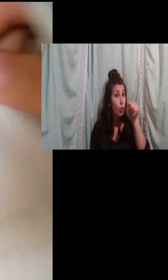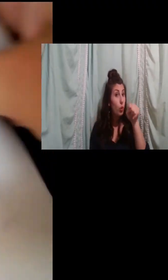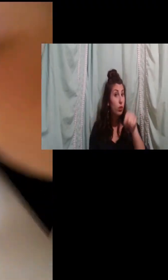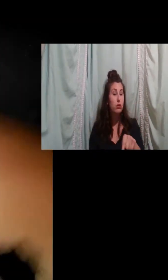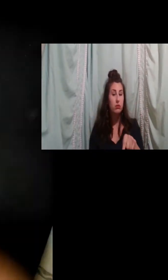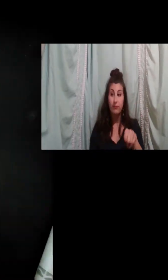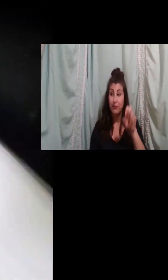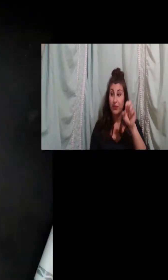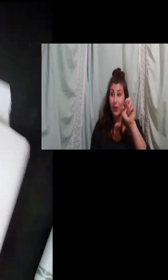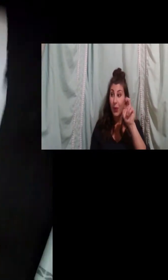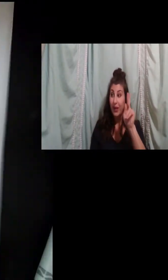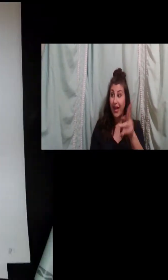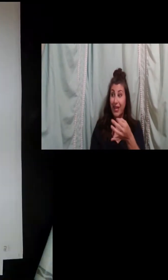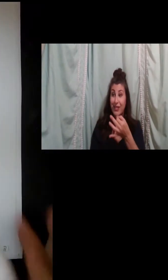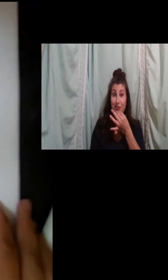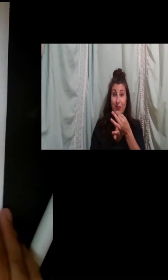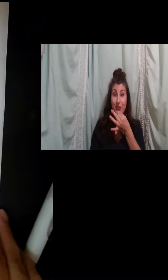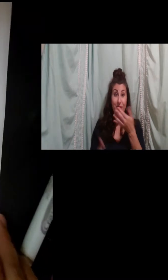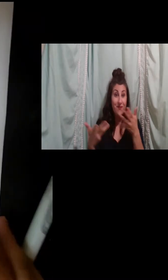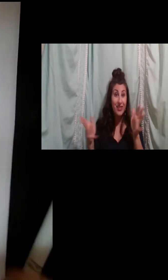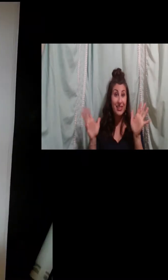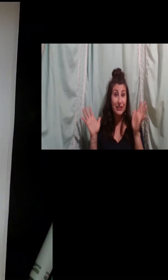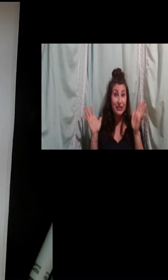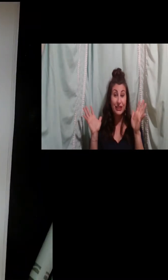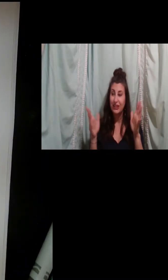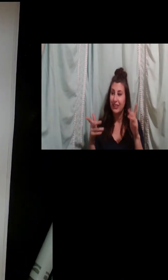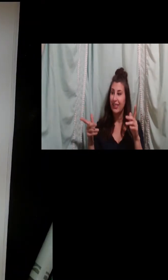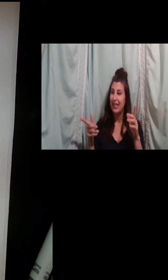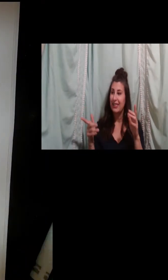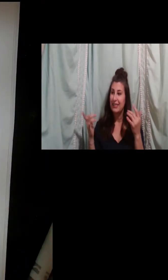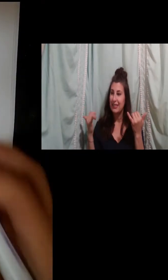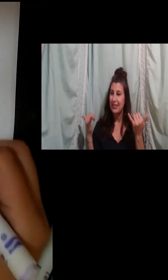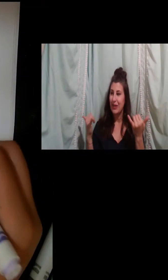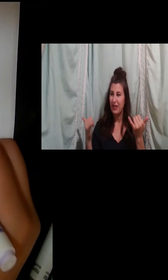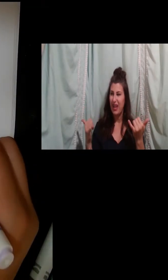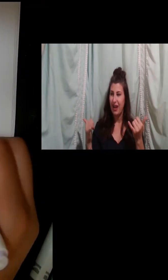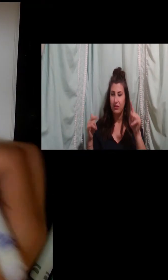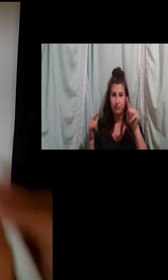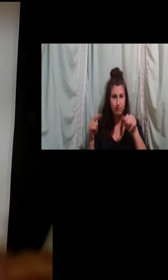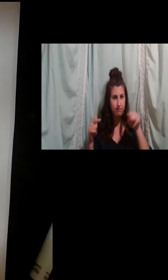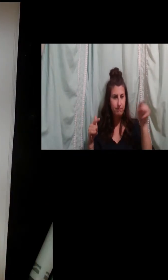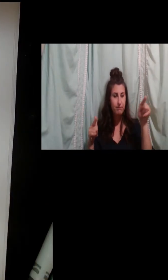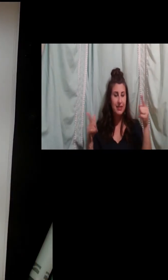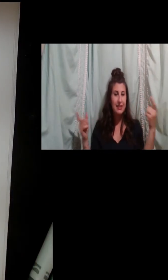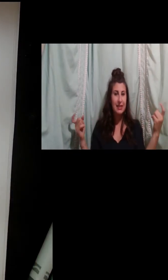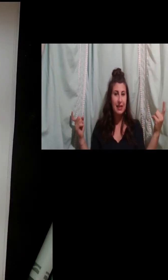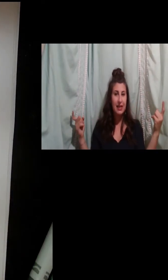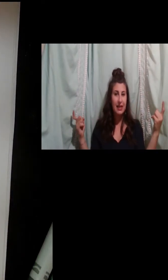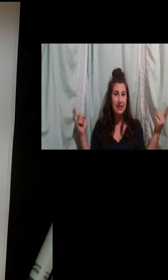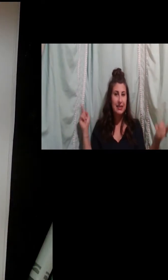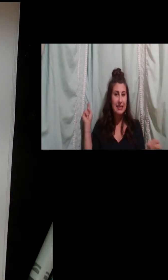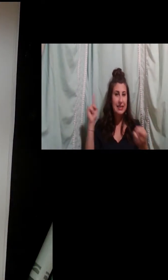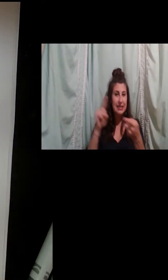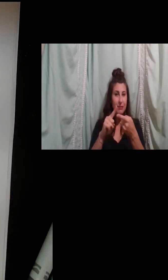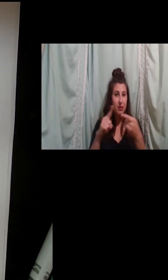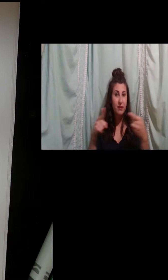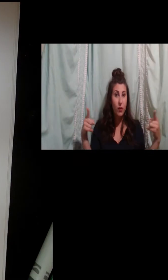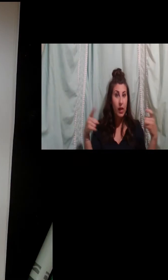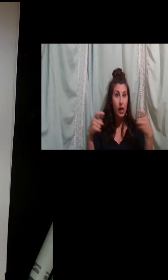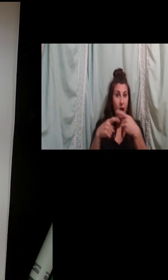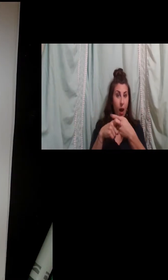All right, we're almost done. Okay, so now we are at this point simplifying